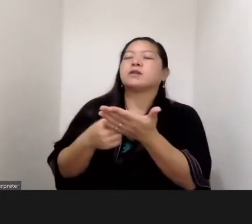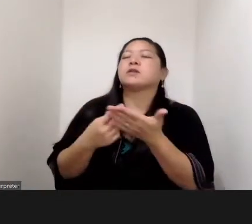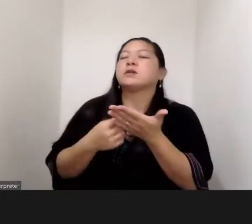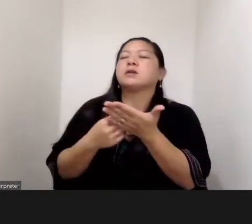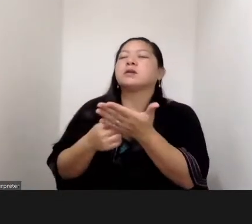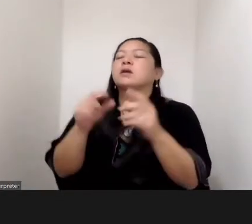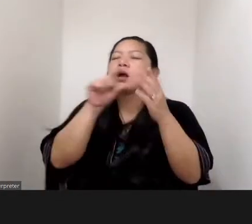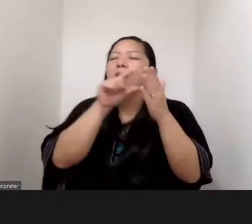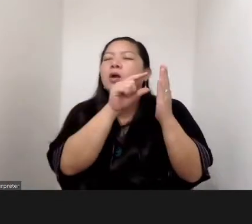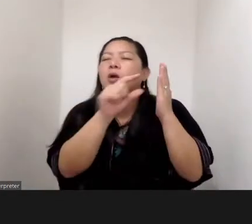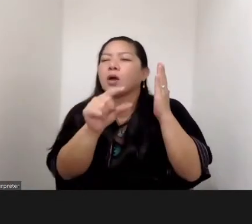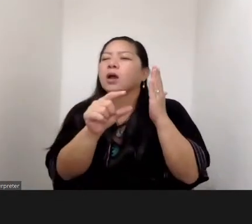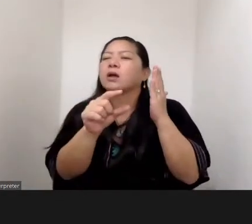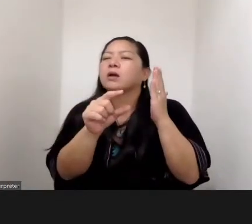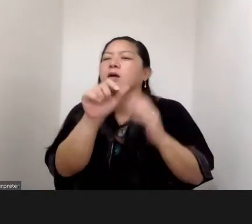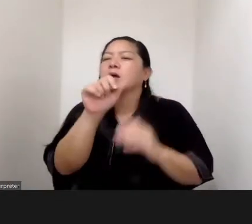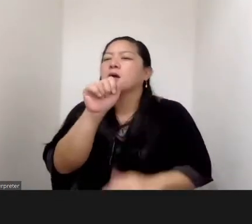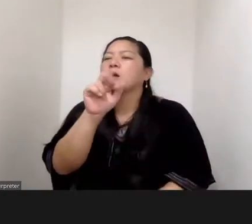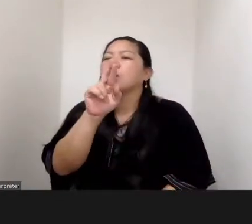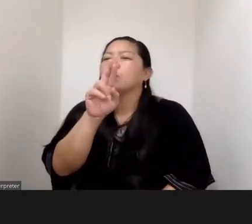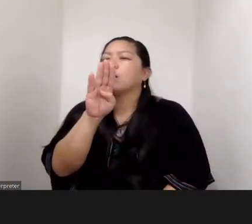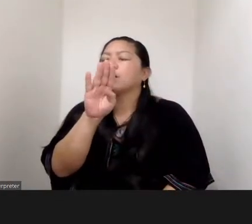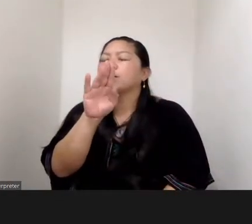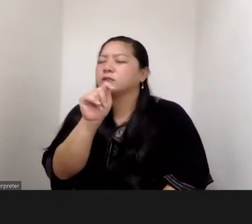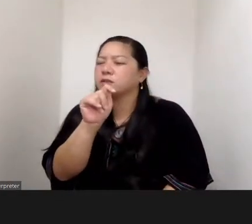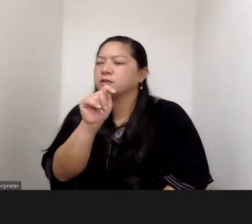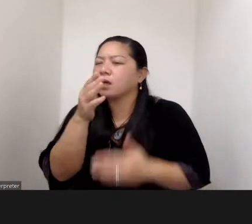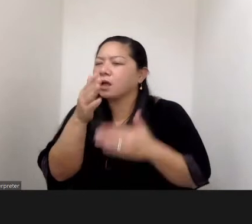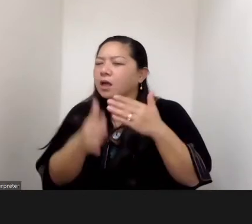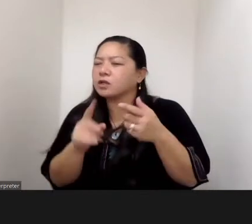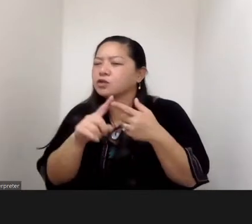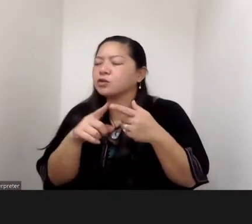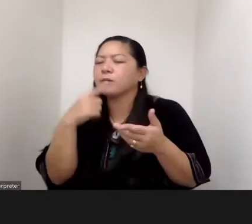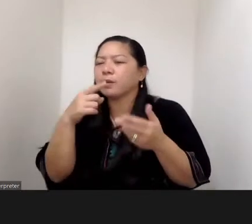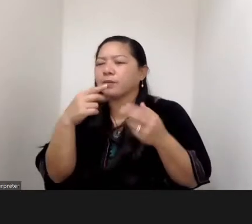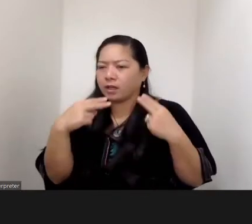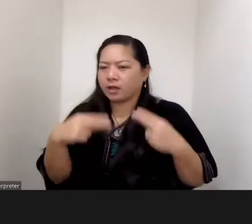an abrupt end to the emergency, the public health emergency